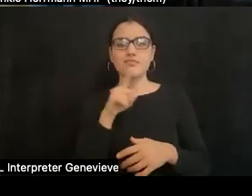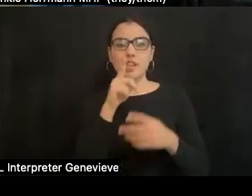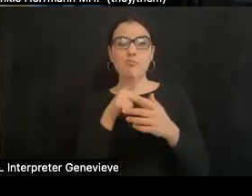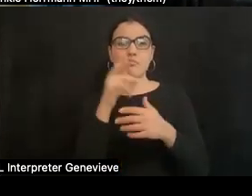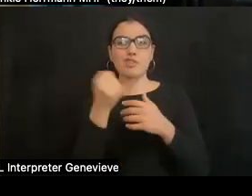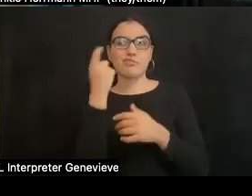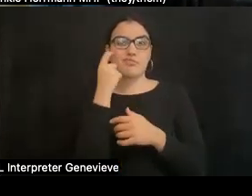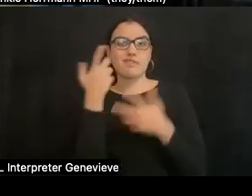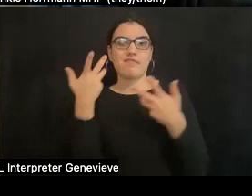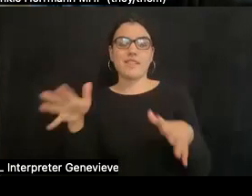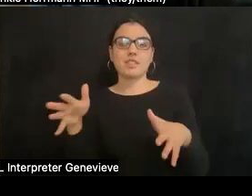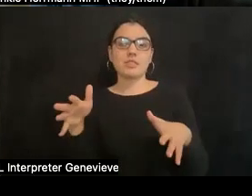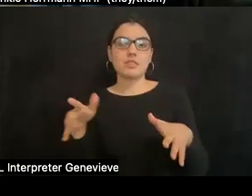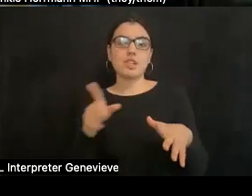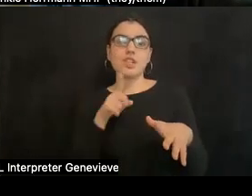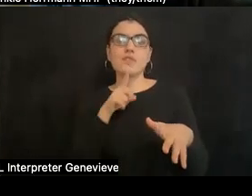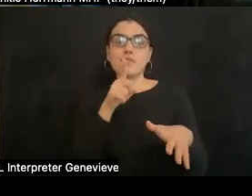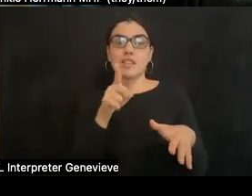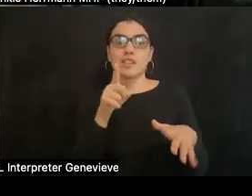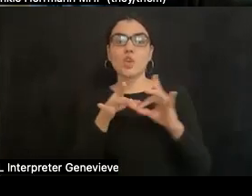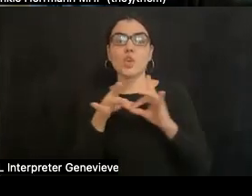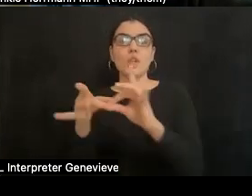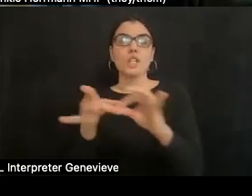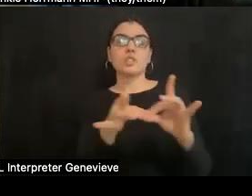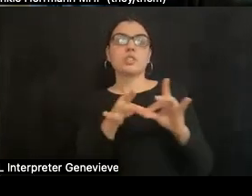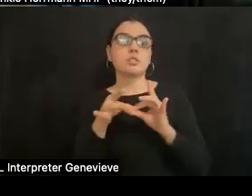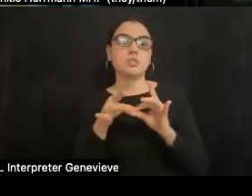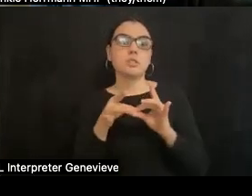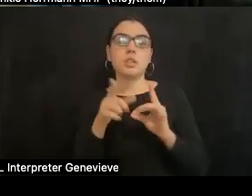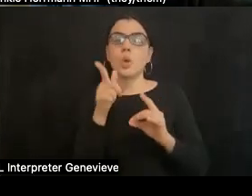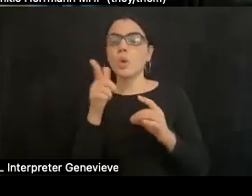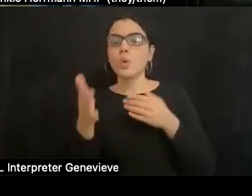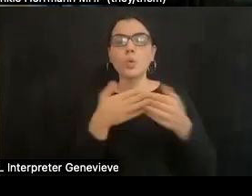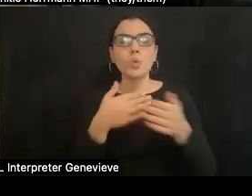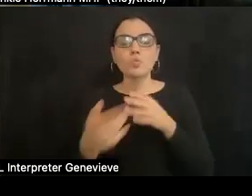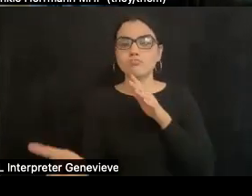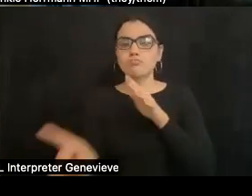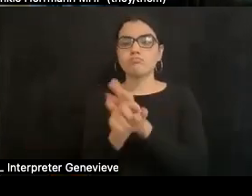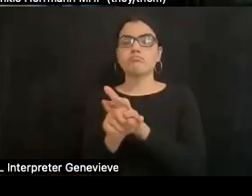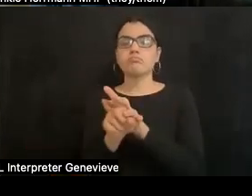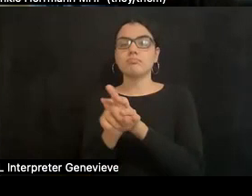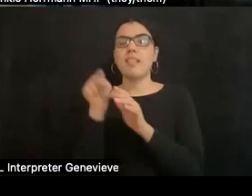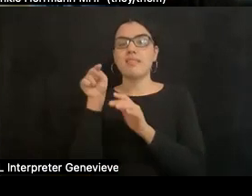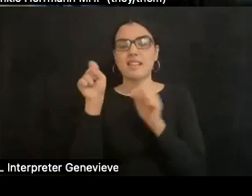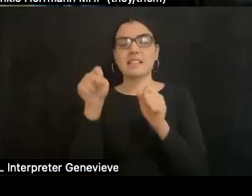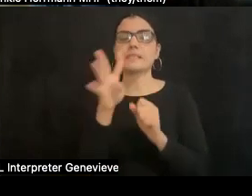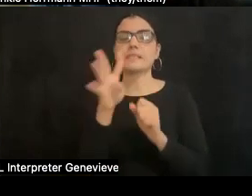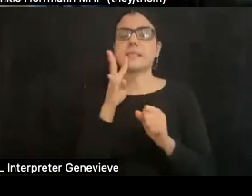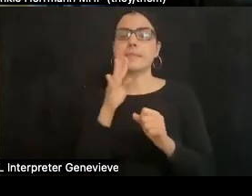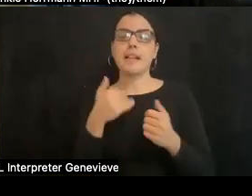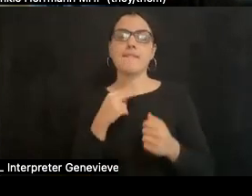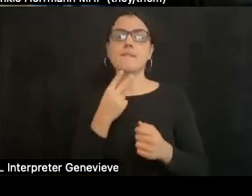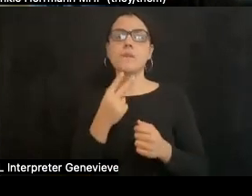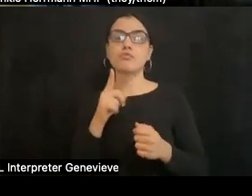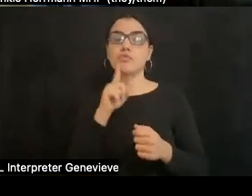finished up. And the direction of the coalition is whomever shows up has a voice. So I'm really just a facilitator